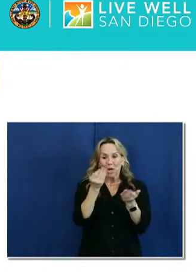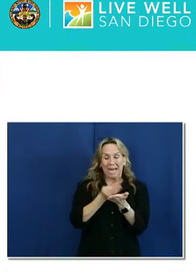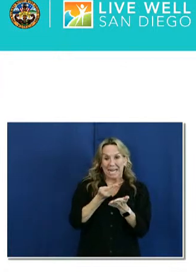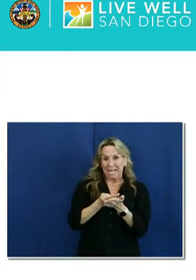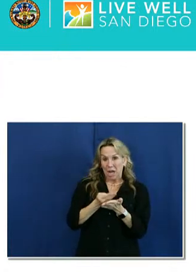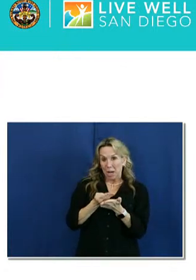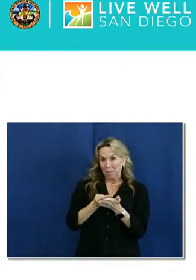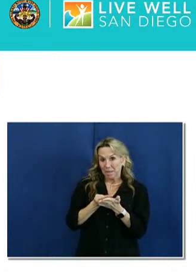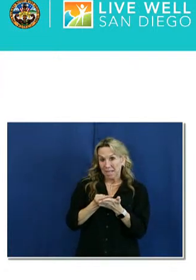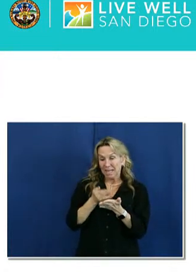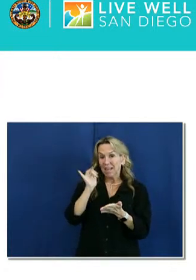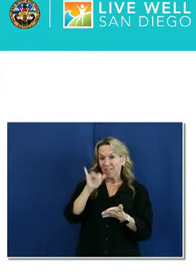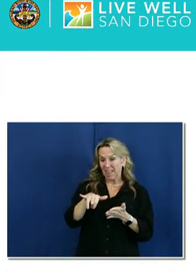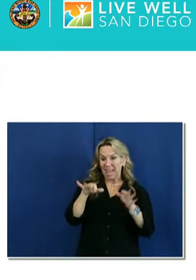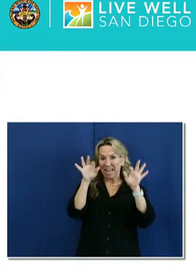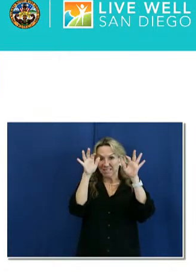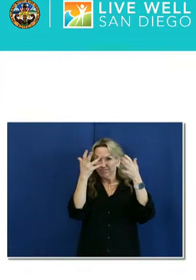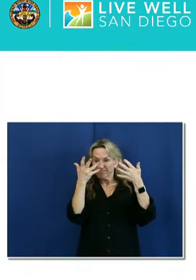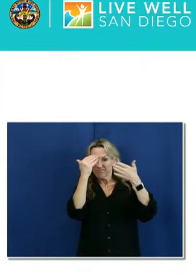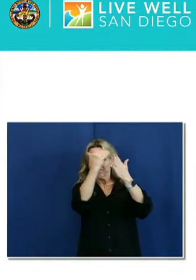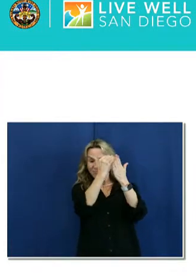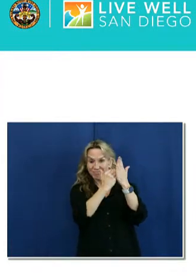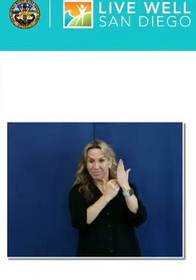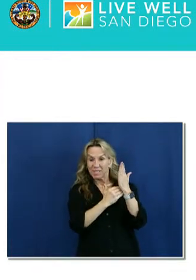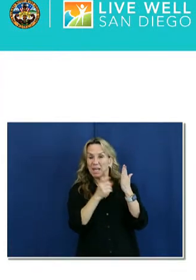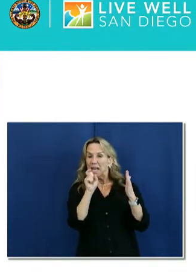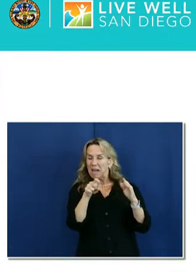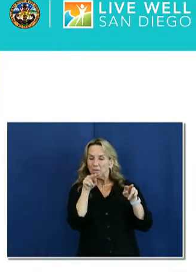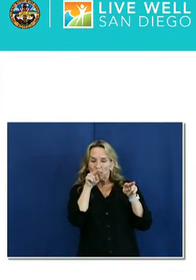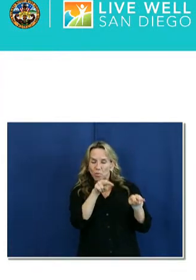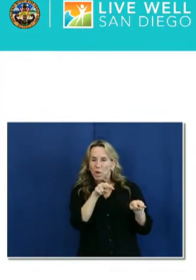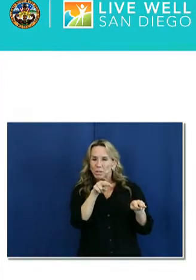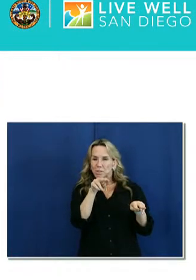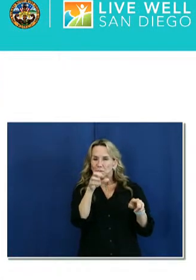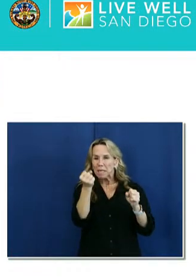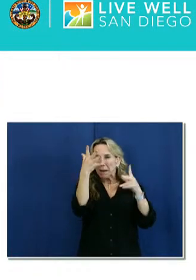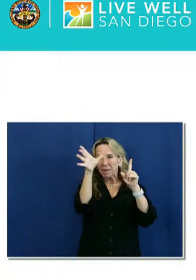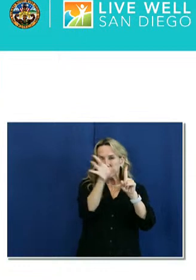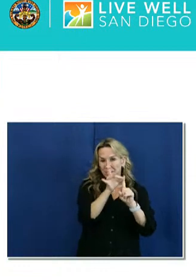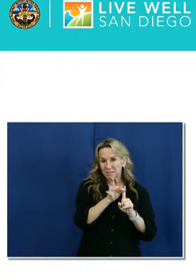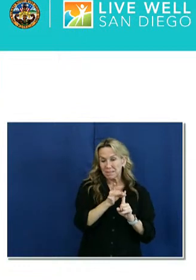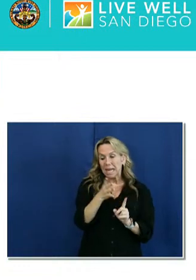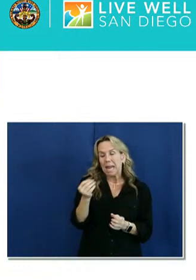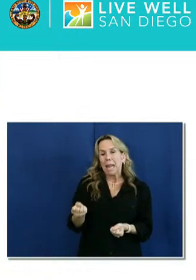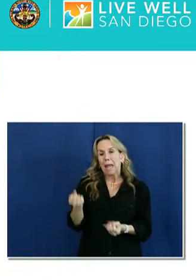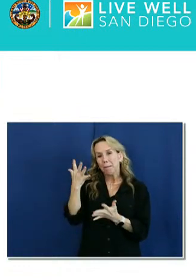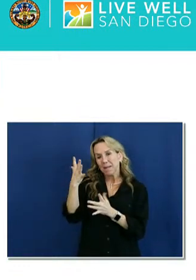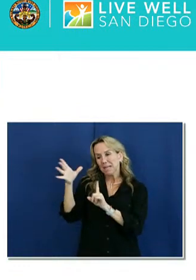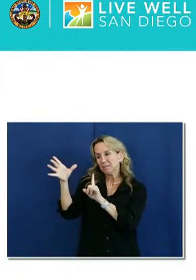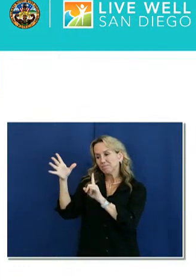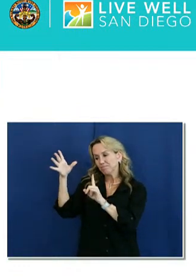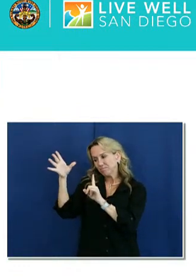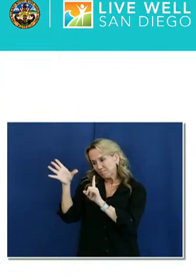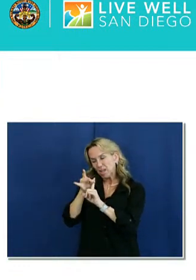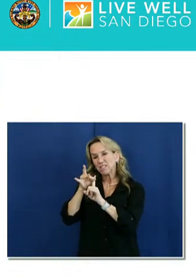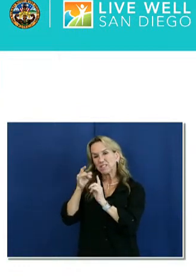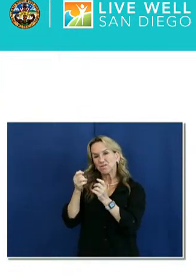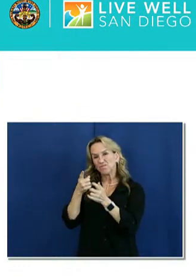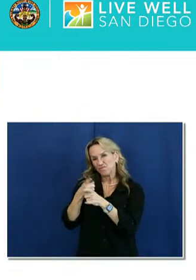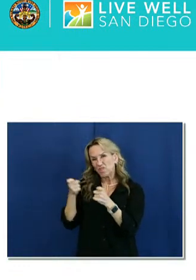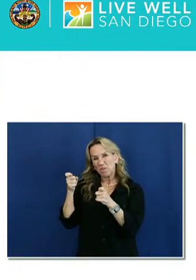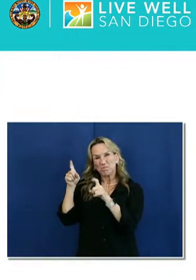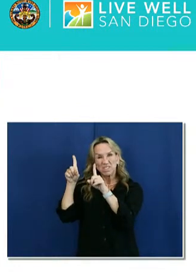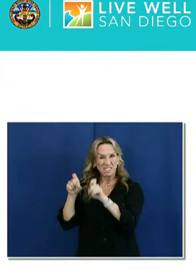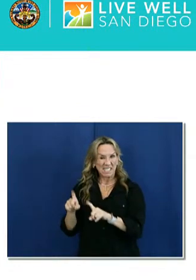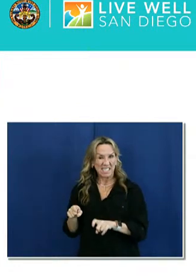the metrics framework includes case rates and testing positivity. This tier